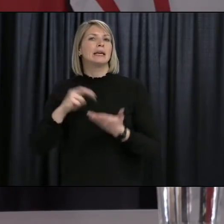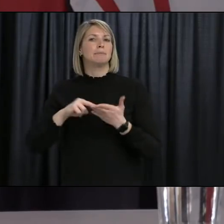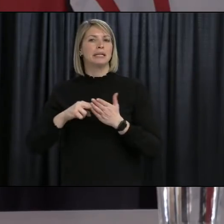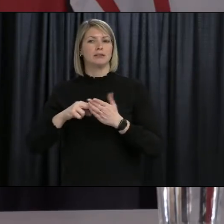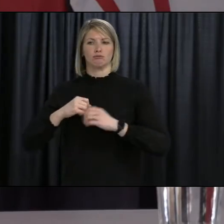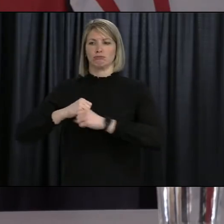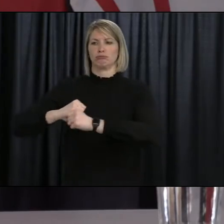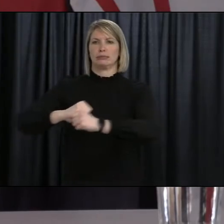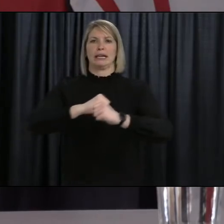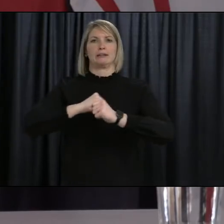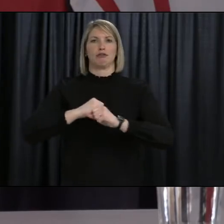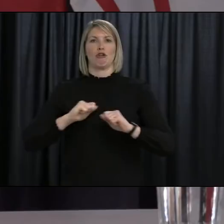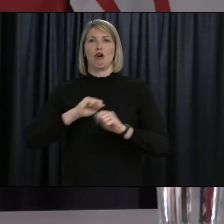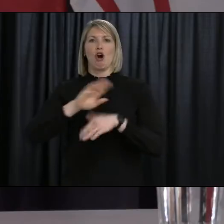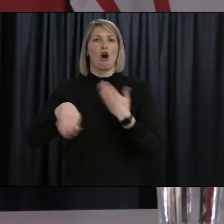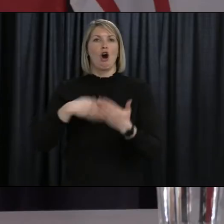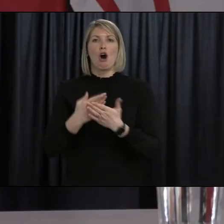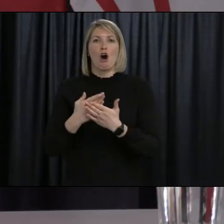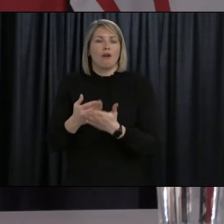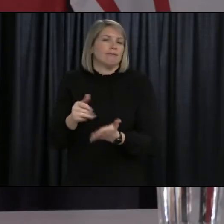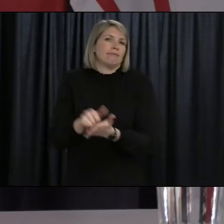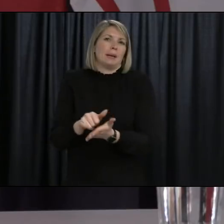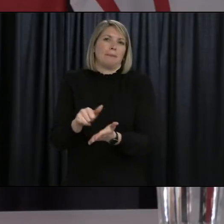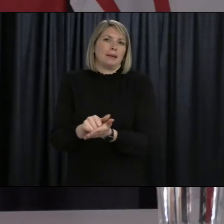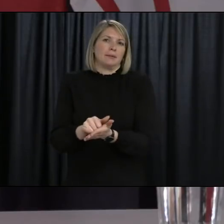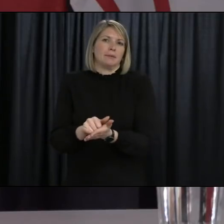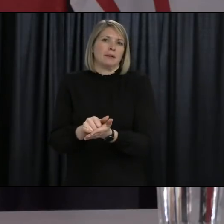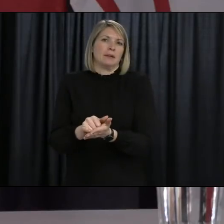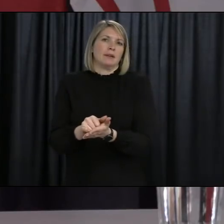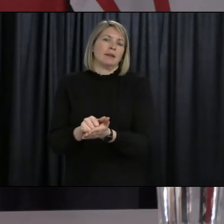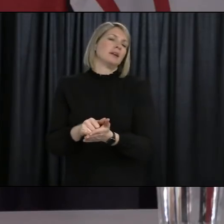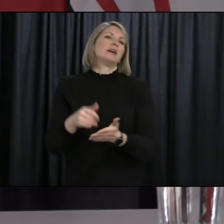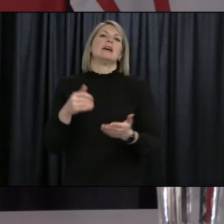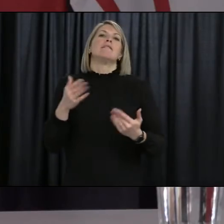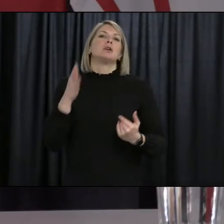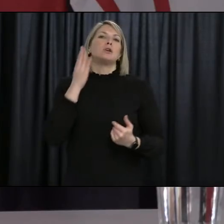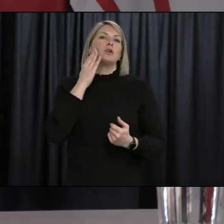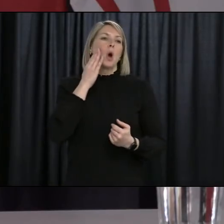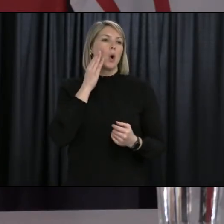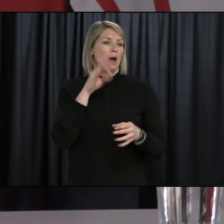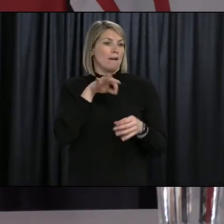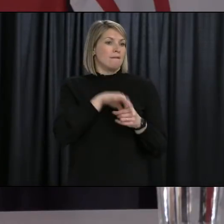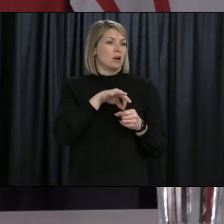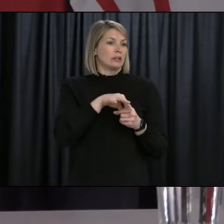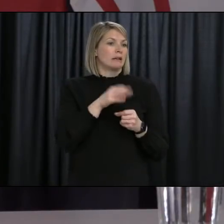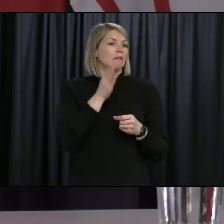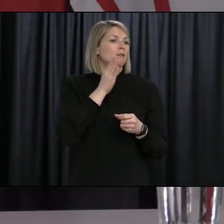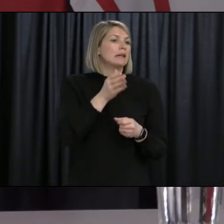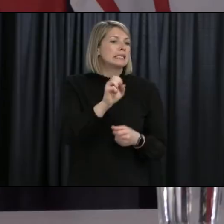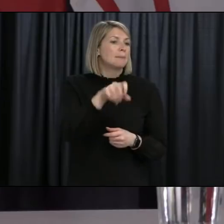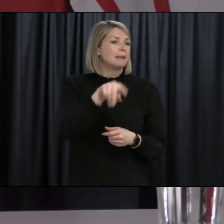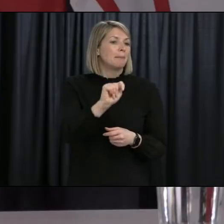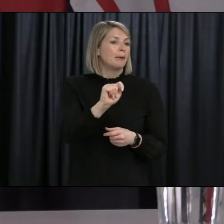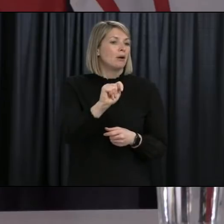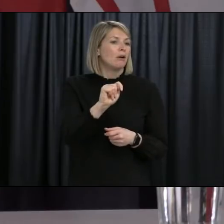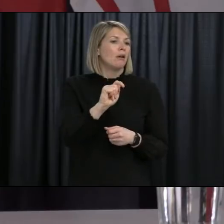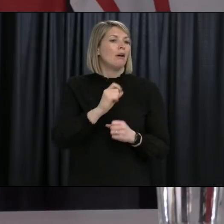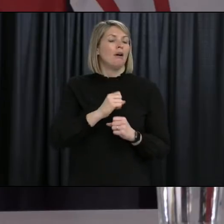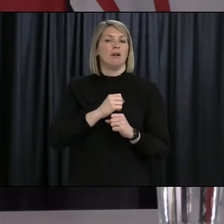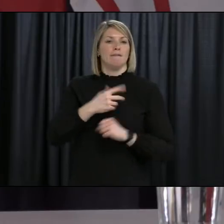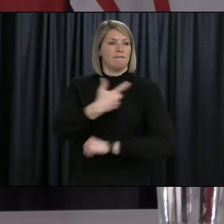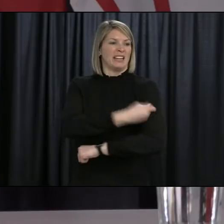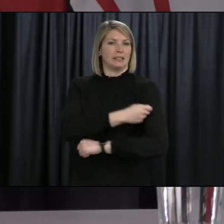school in September, because as we know, the vaccine for some of these individuals that have been